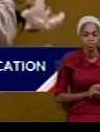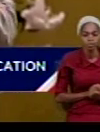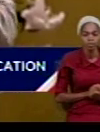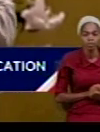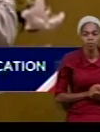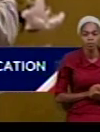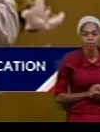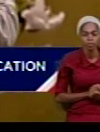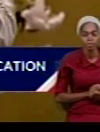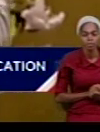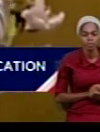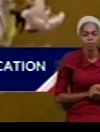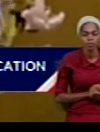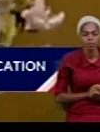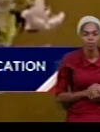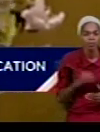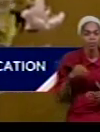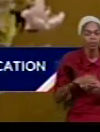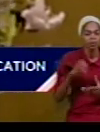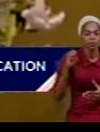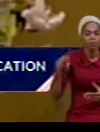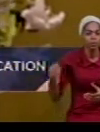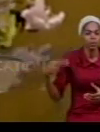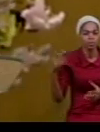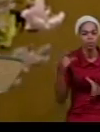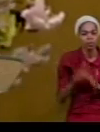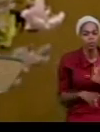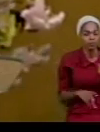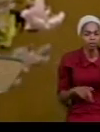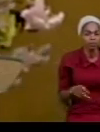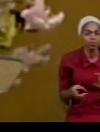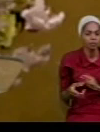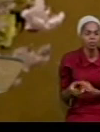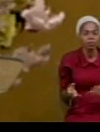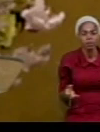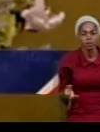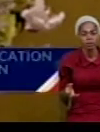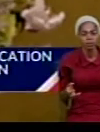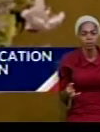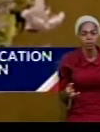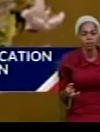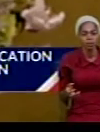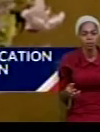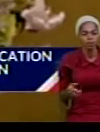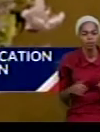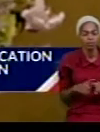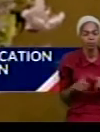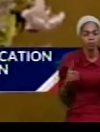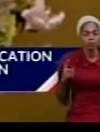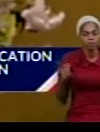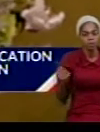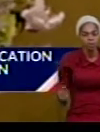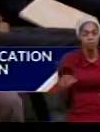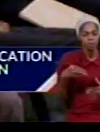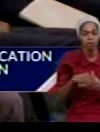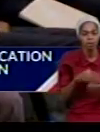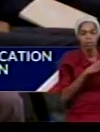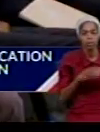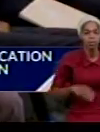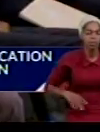changed everything. In Ephesians chapter 2, verse 13, it says, "But now in Christ Jesus, ye